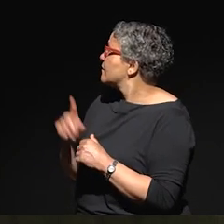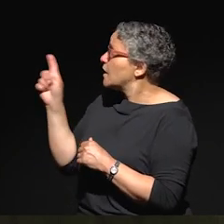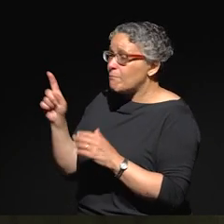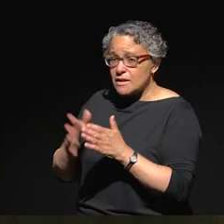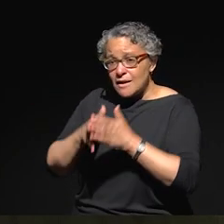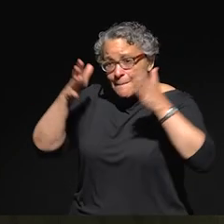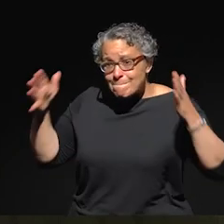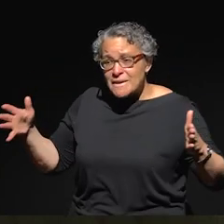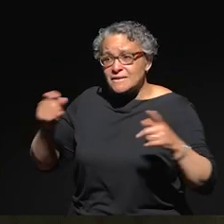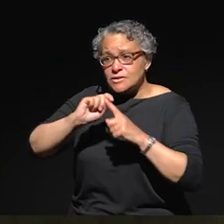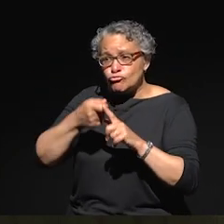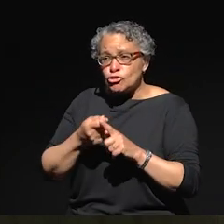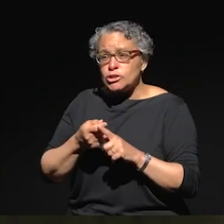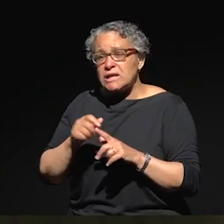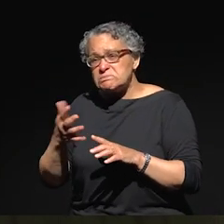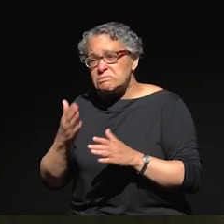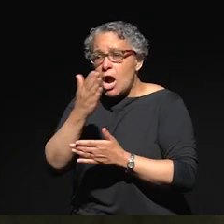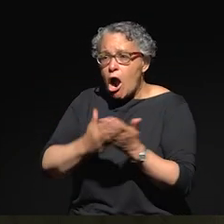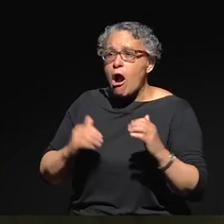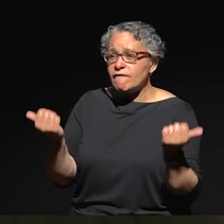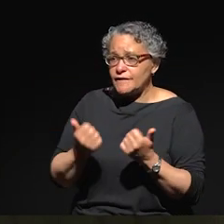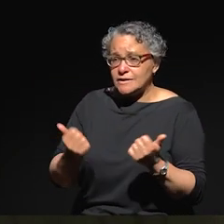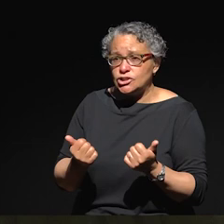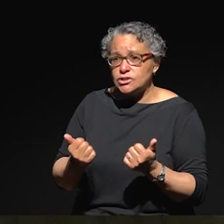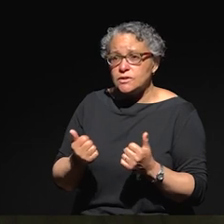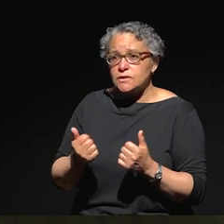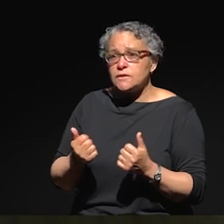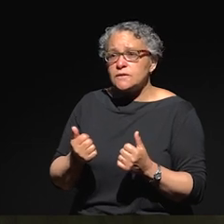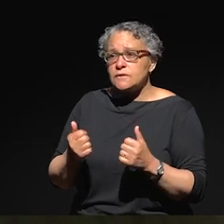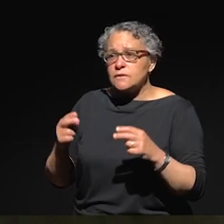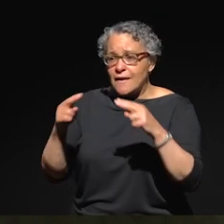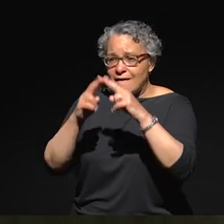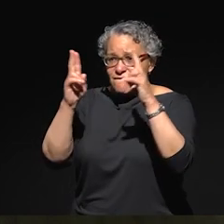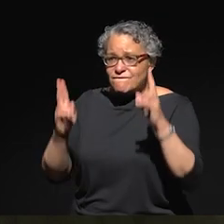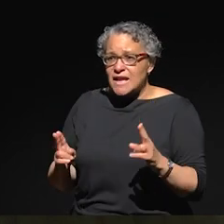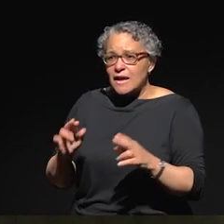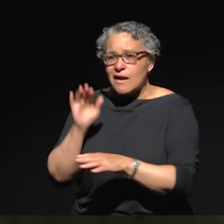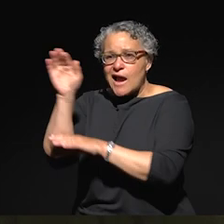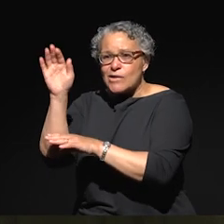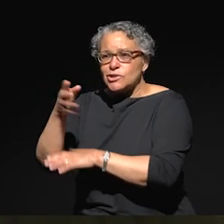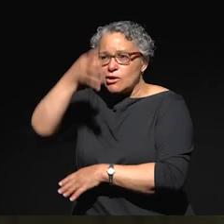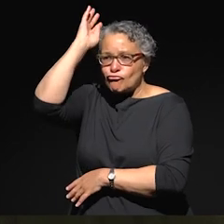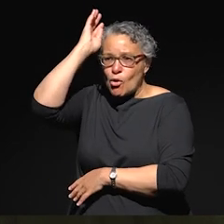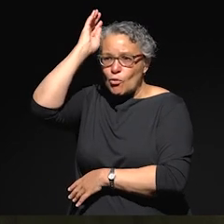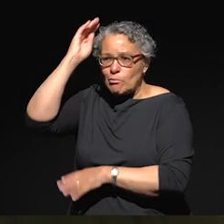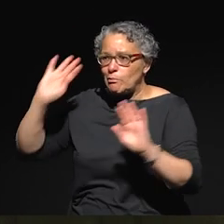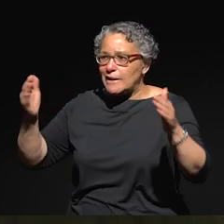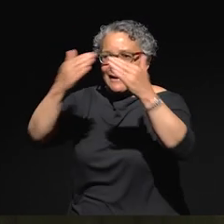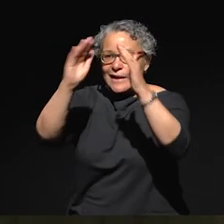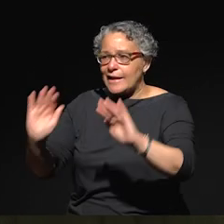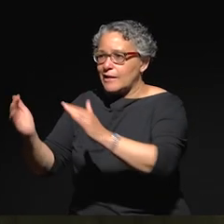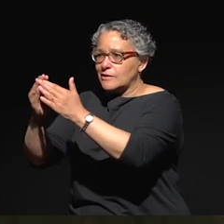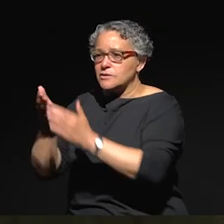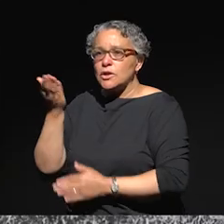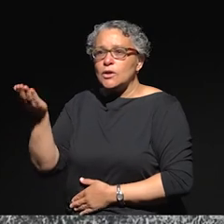project that was actually somewhat completed. It was a villa outside of Rome, north of Rome in the hills, for the Pope's